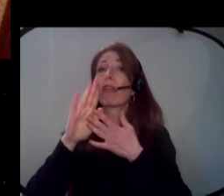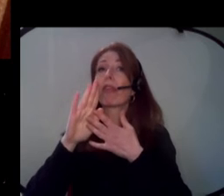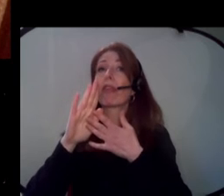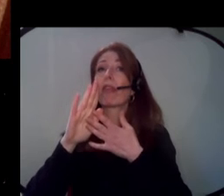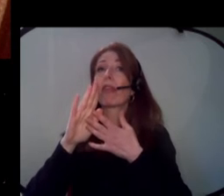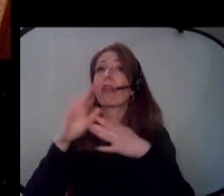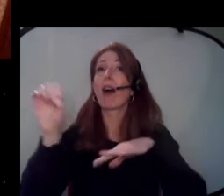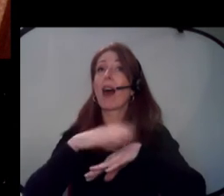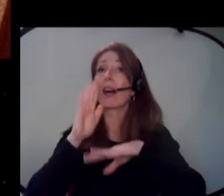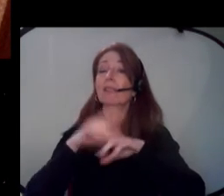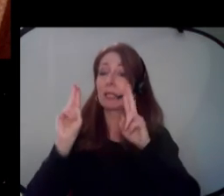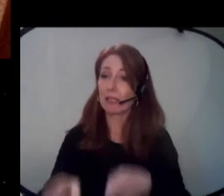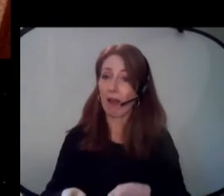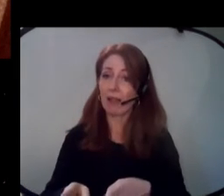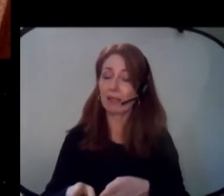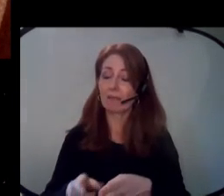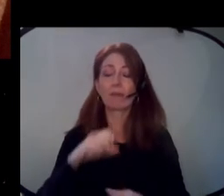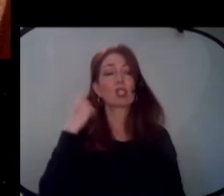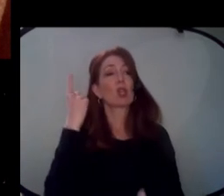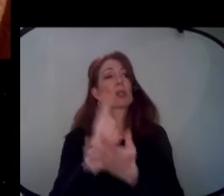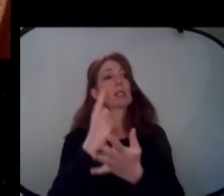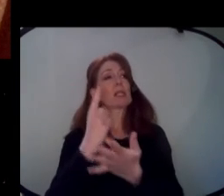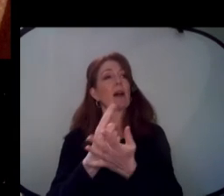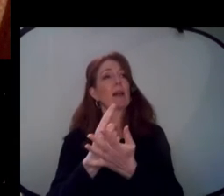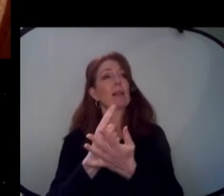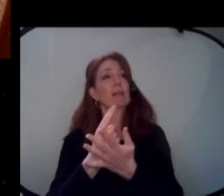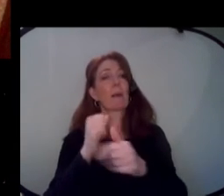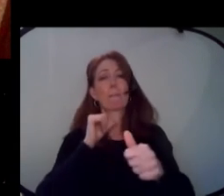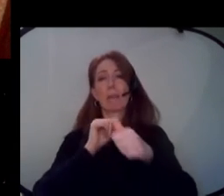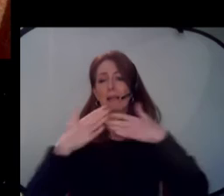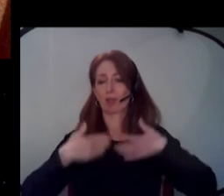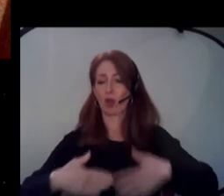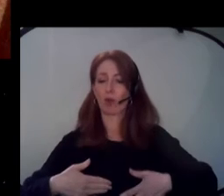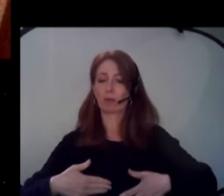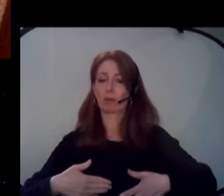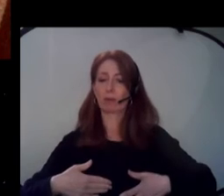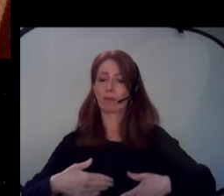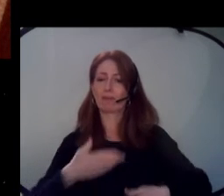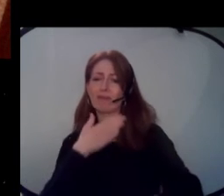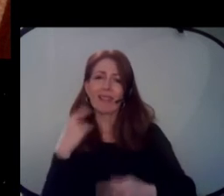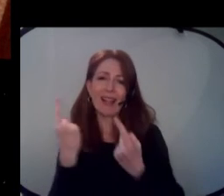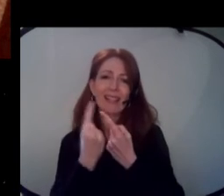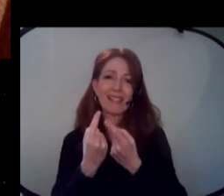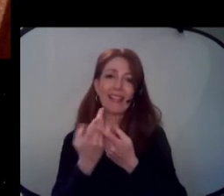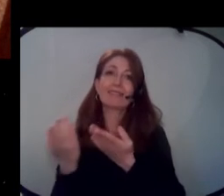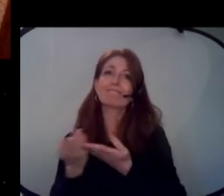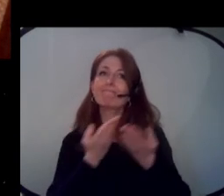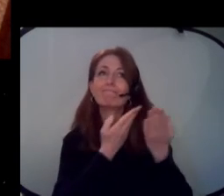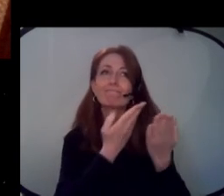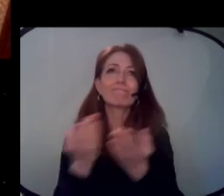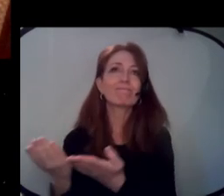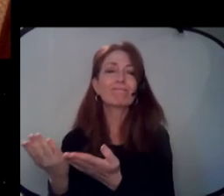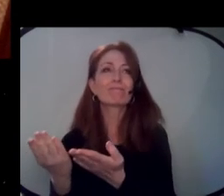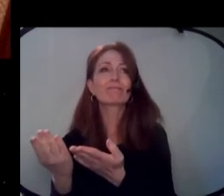clothes and take out some treats to go and basically the word in the Bible is